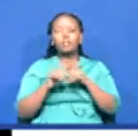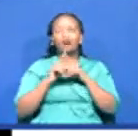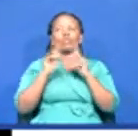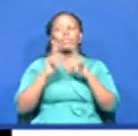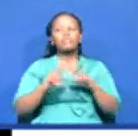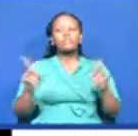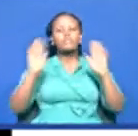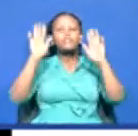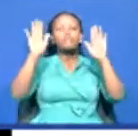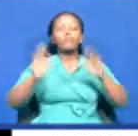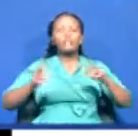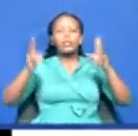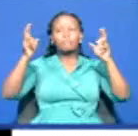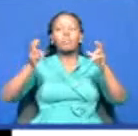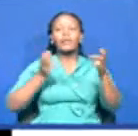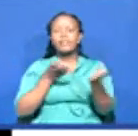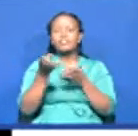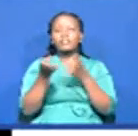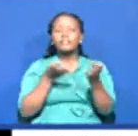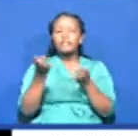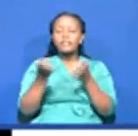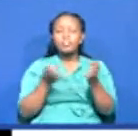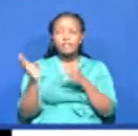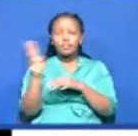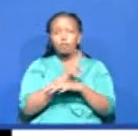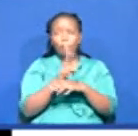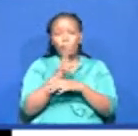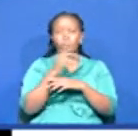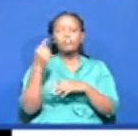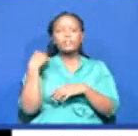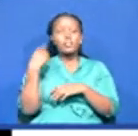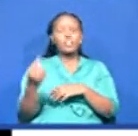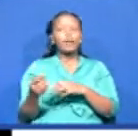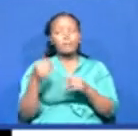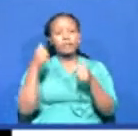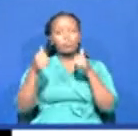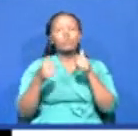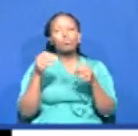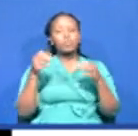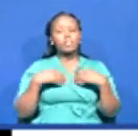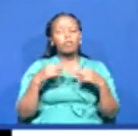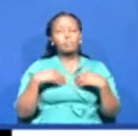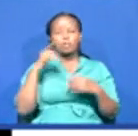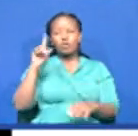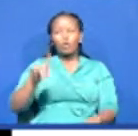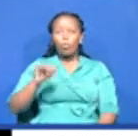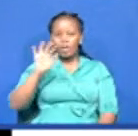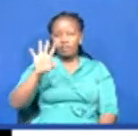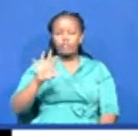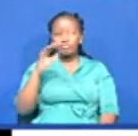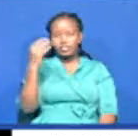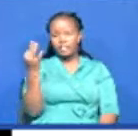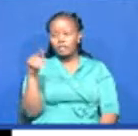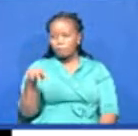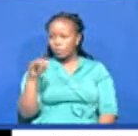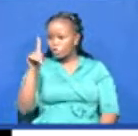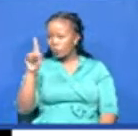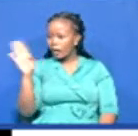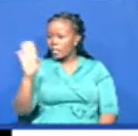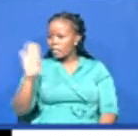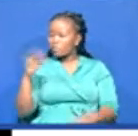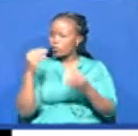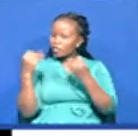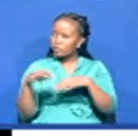matters trade, given the statistics that have already been made public, 153.1 billion shillings is lost